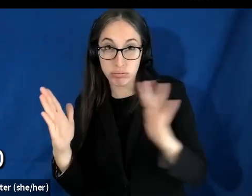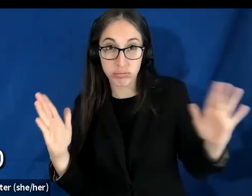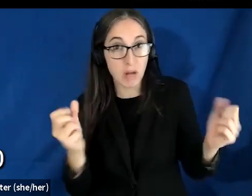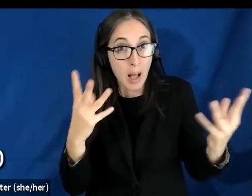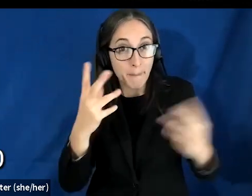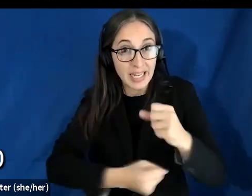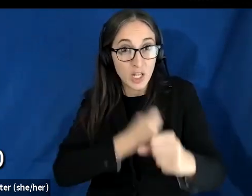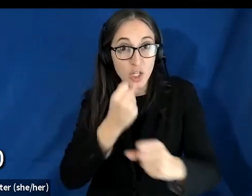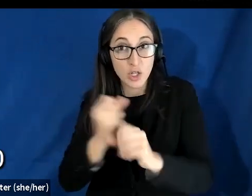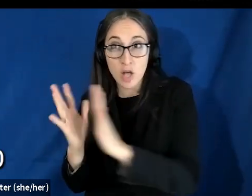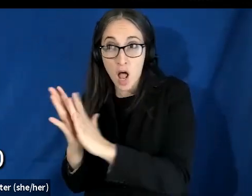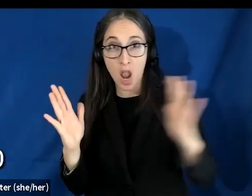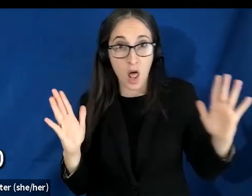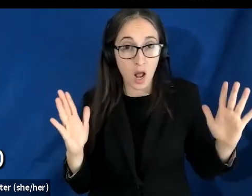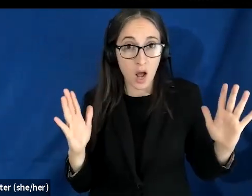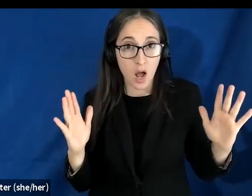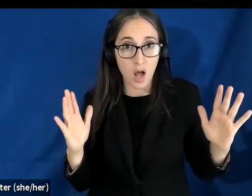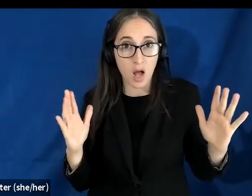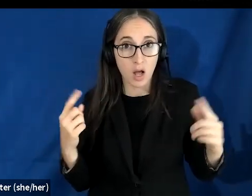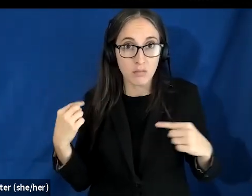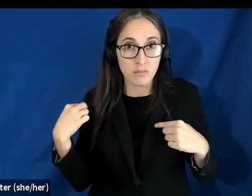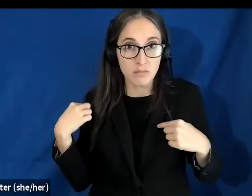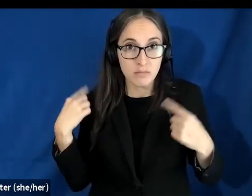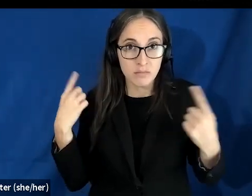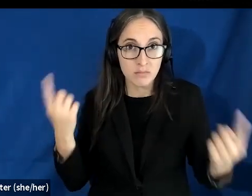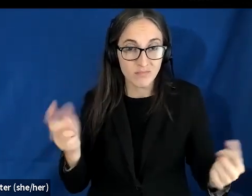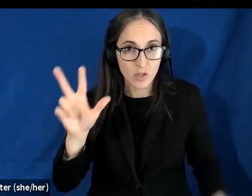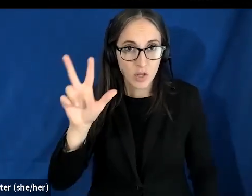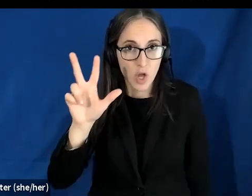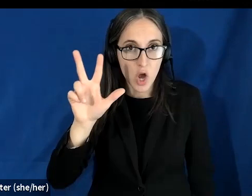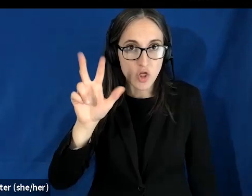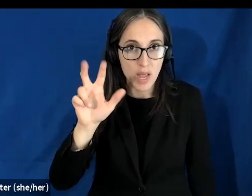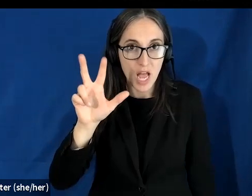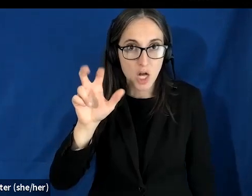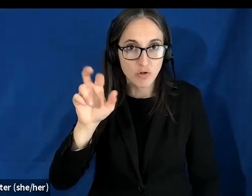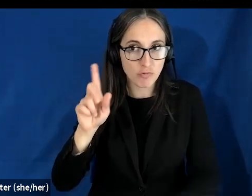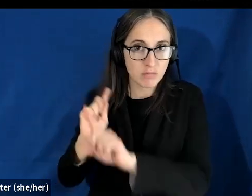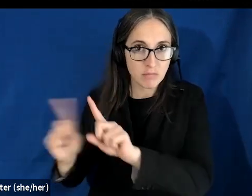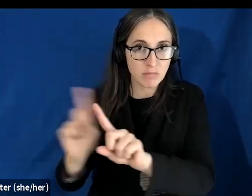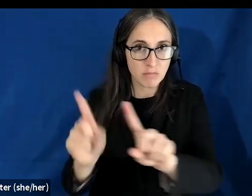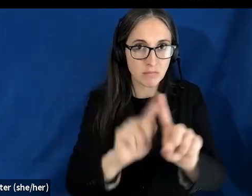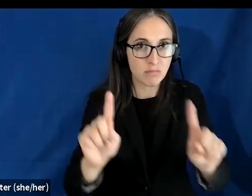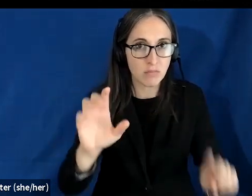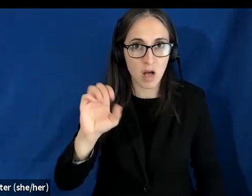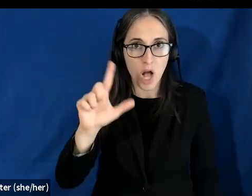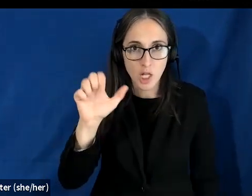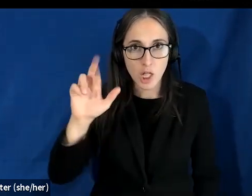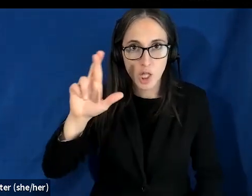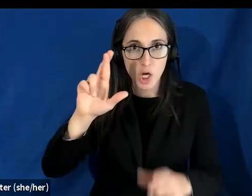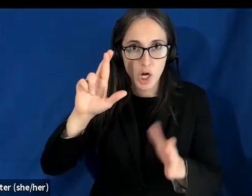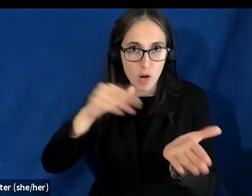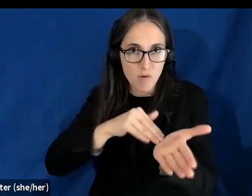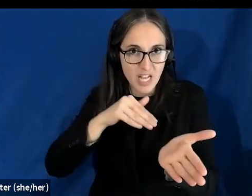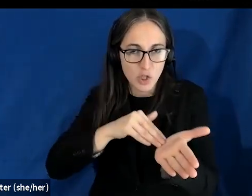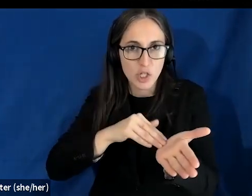And so after having gone through 300 eye care professionals and spending 2 weeks at one of the greatest